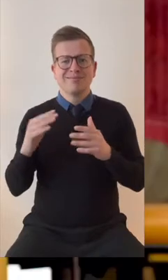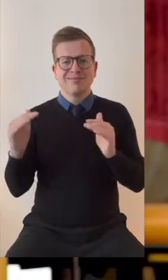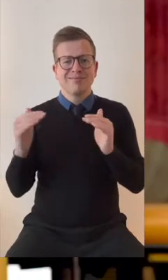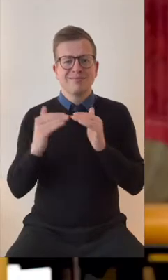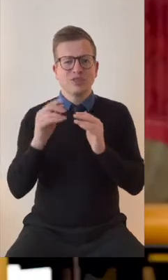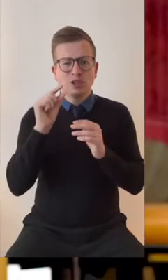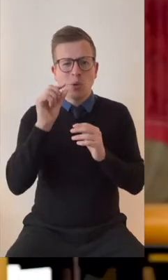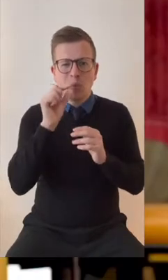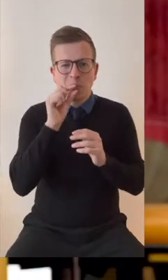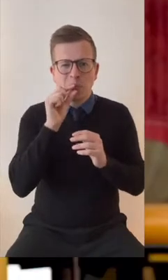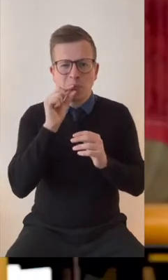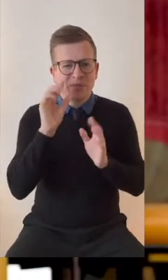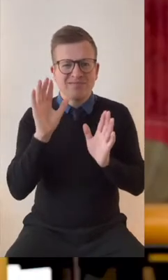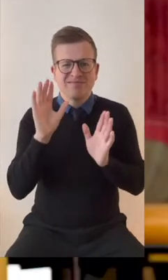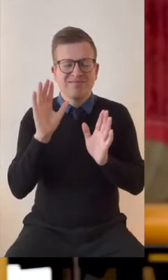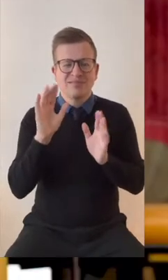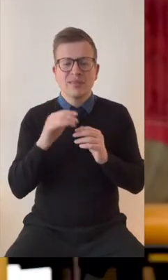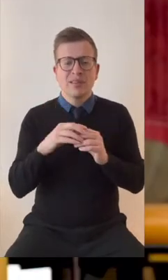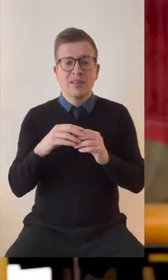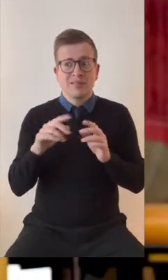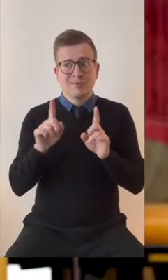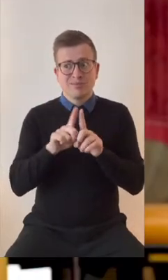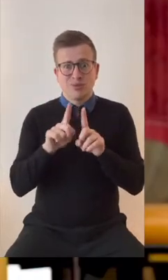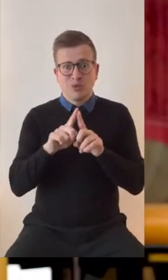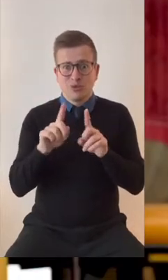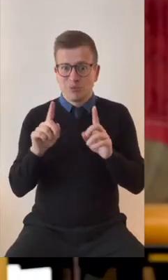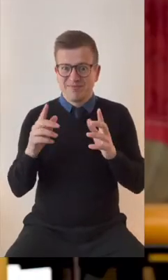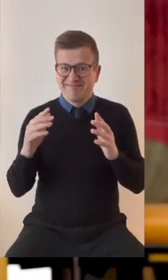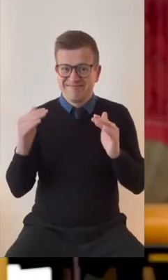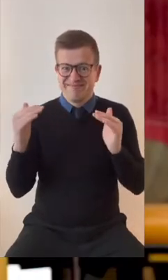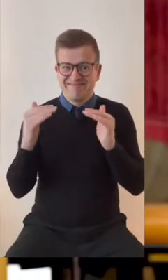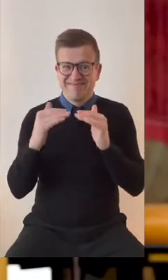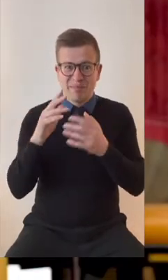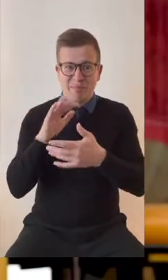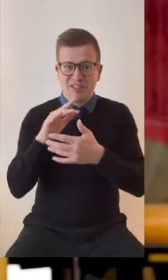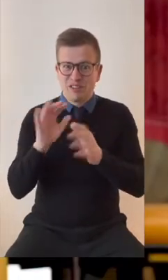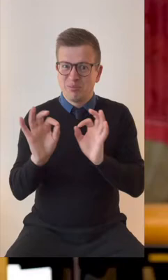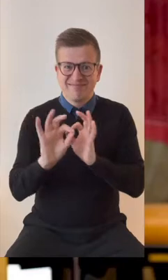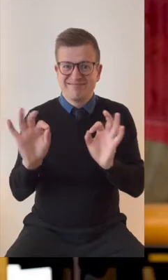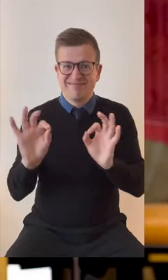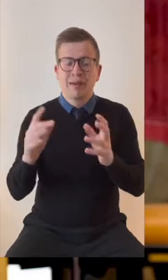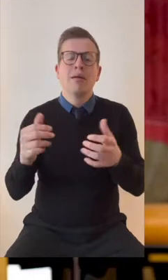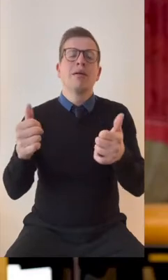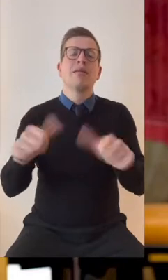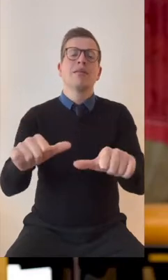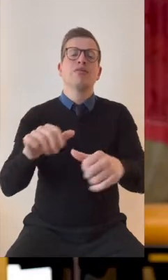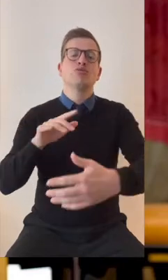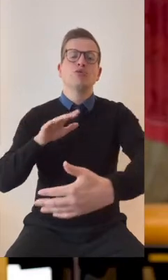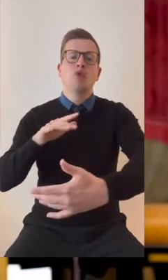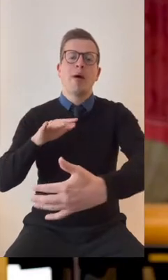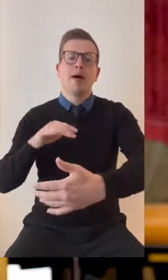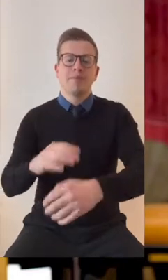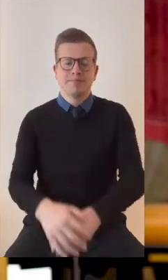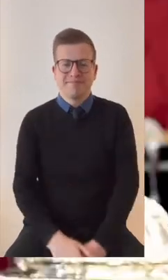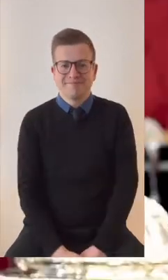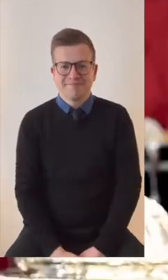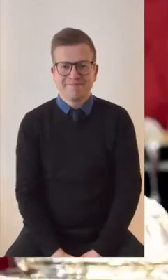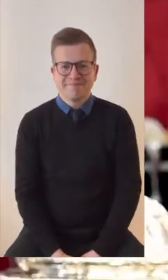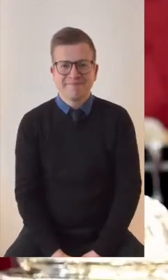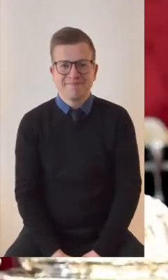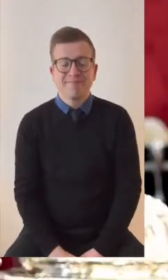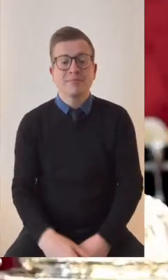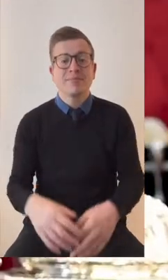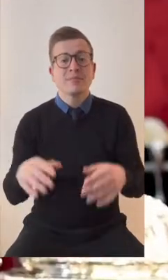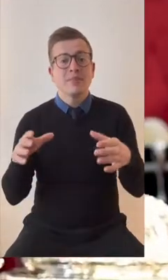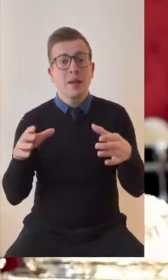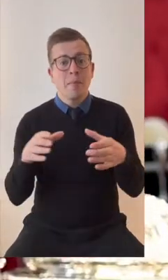suited to the small mouthpiece, and then wasn't too suited to the baritone either, and ended up on the tuba.